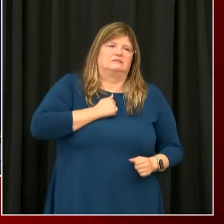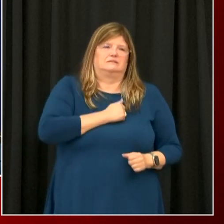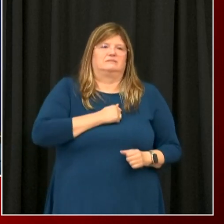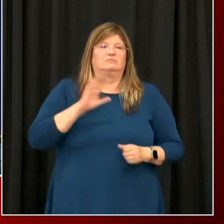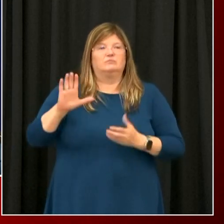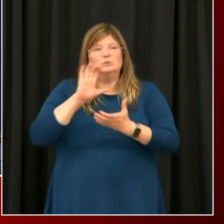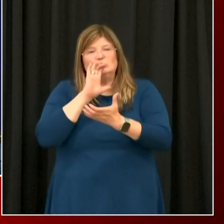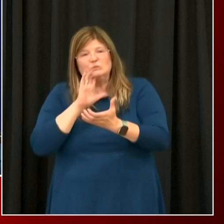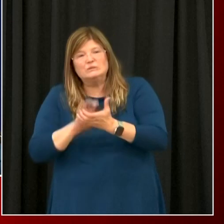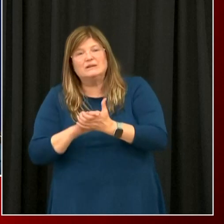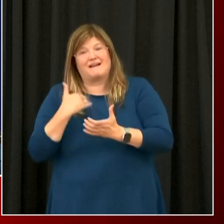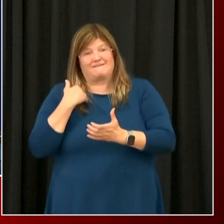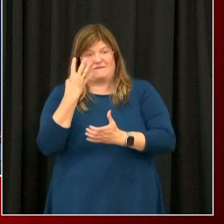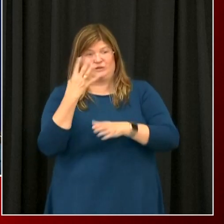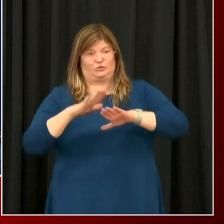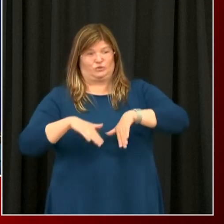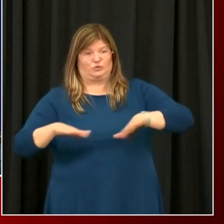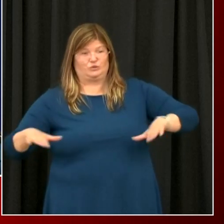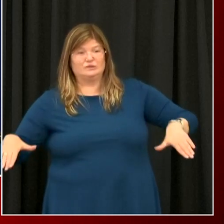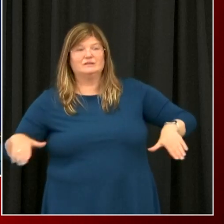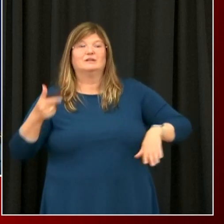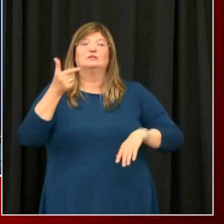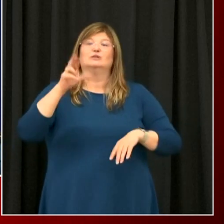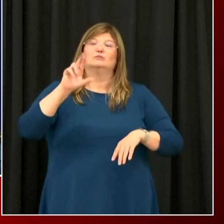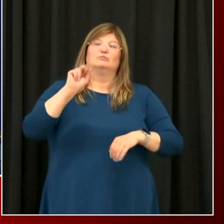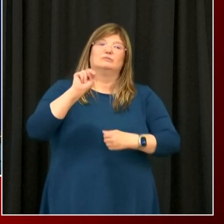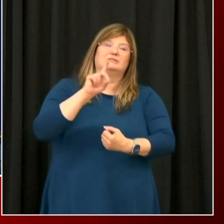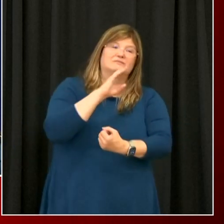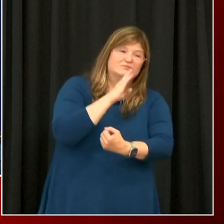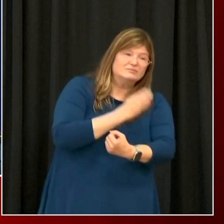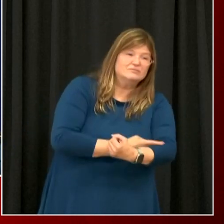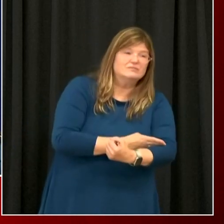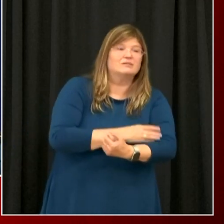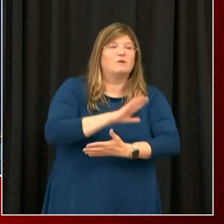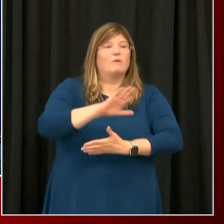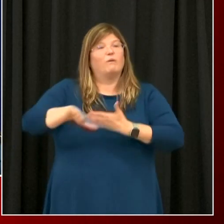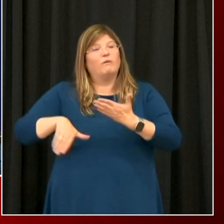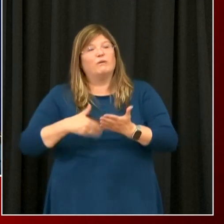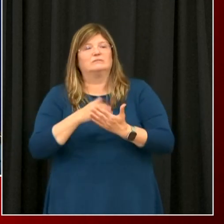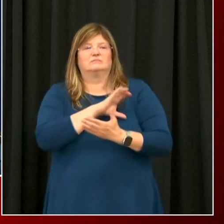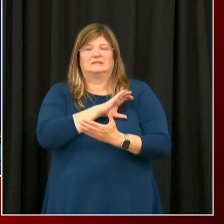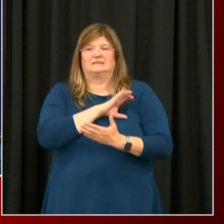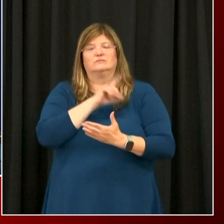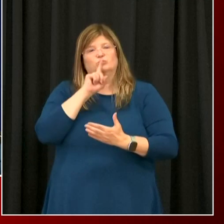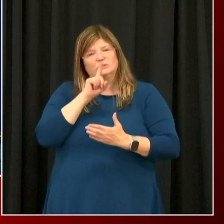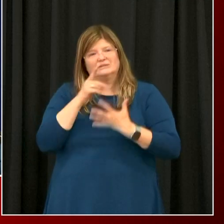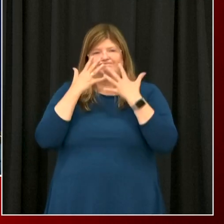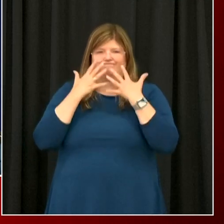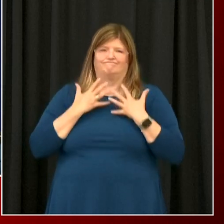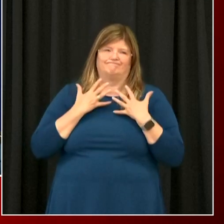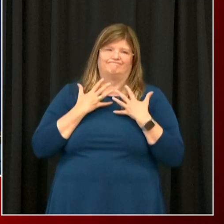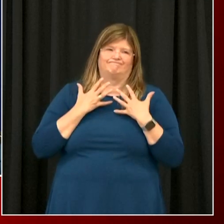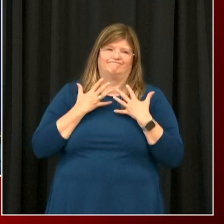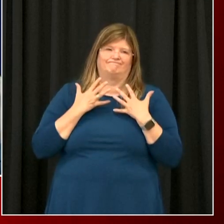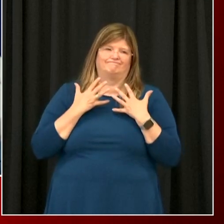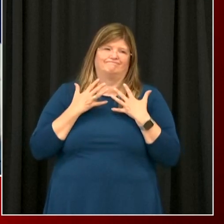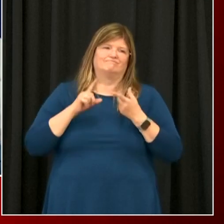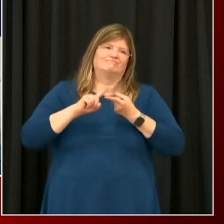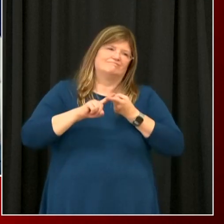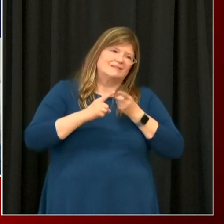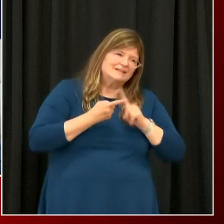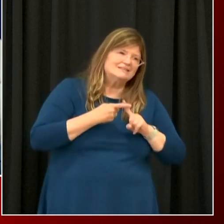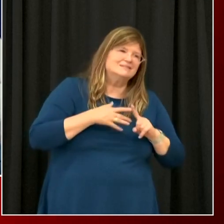granddaughter, all of the men and women at the Metropolitan Police Department who are saddened by this, and his friends. And I want to turn it